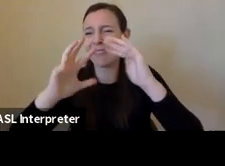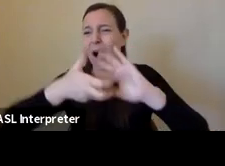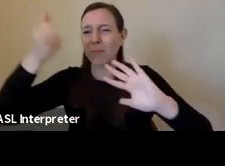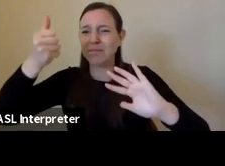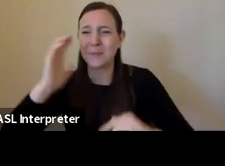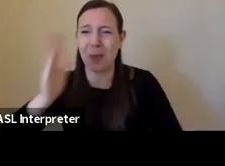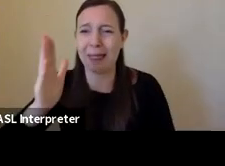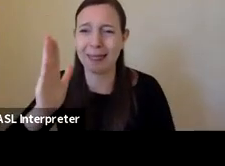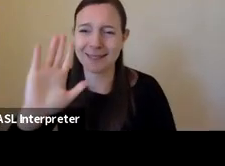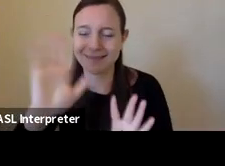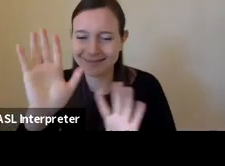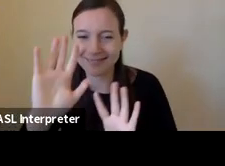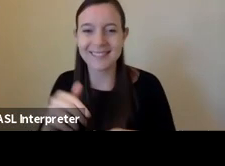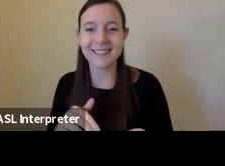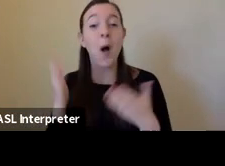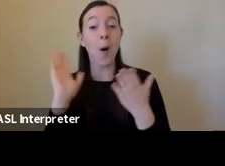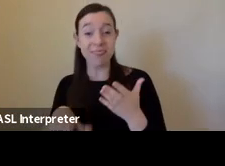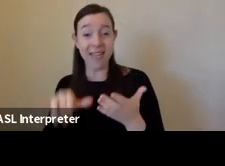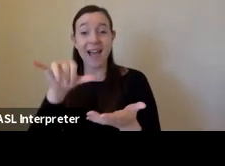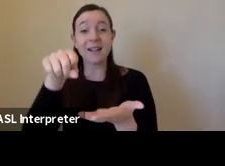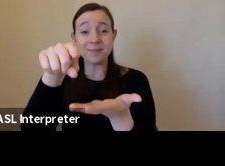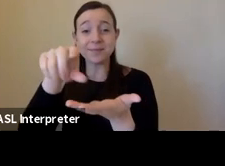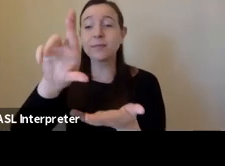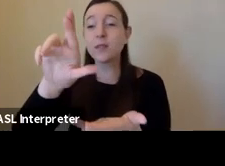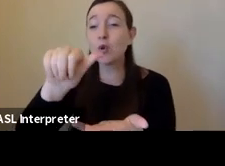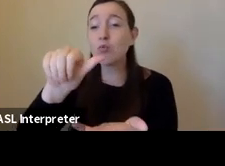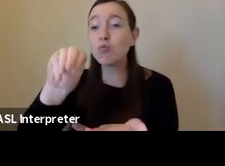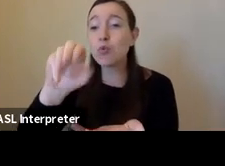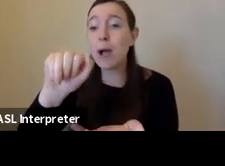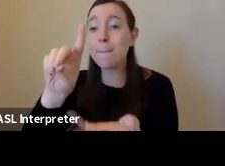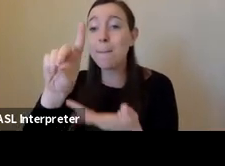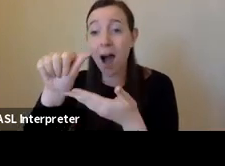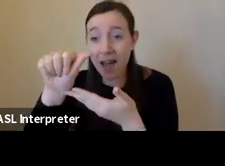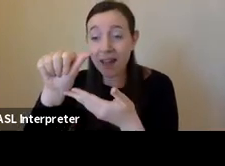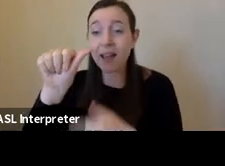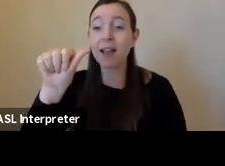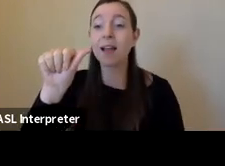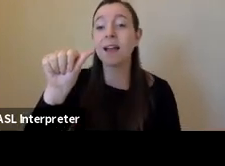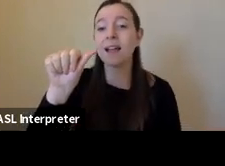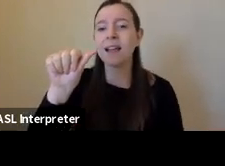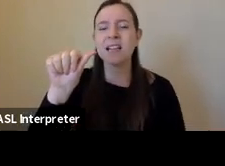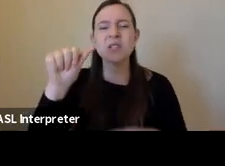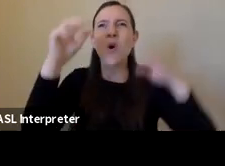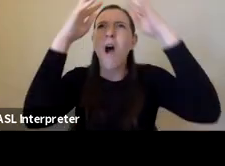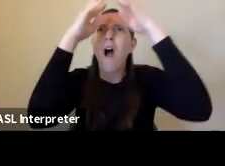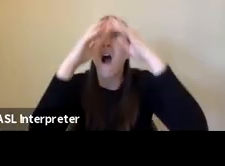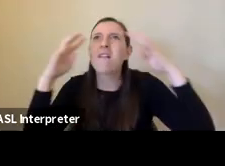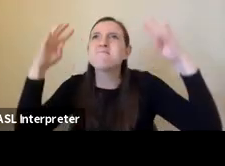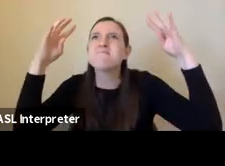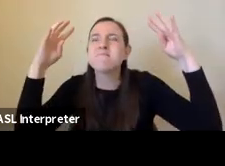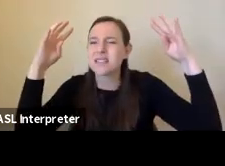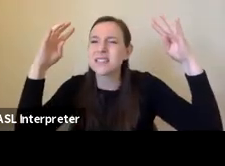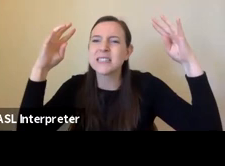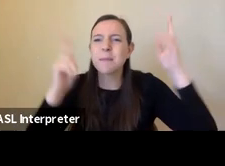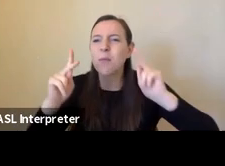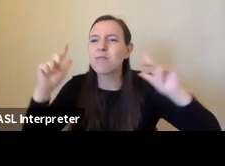And that's our Ramada. That's our, it's a Wato. So we have our, everybody gathers under there. It's a pretty large structure,